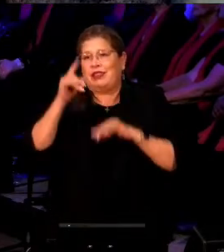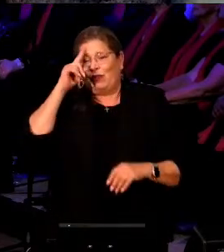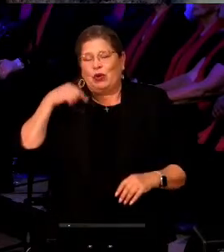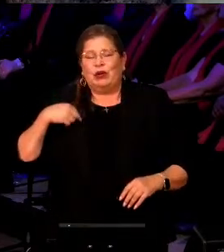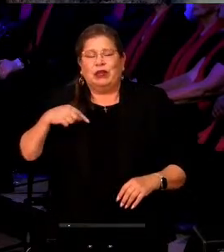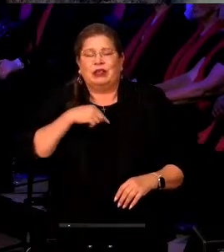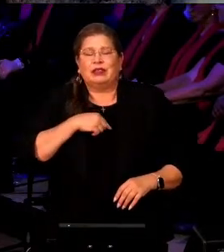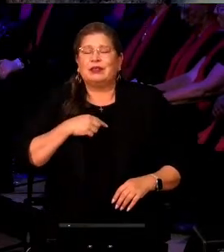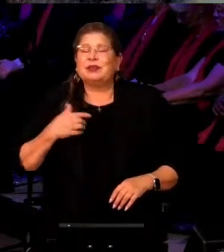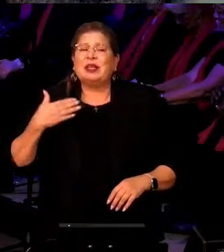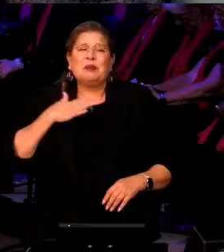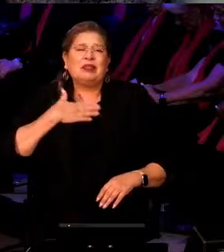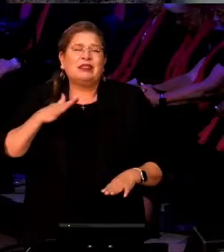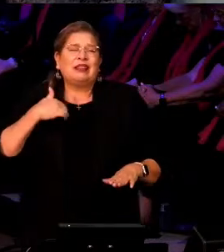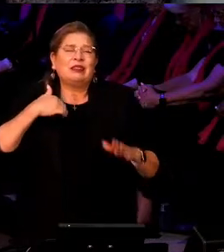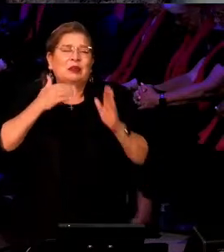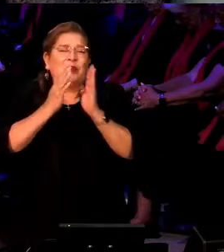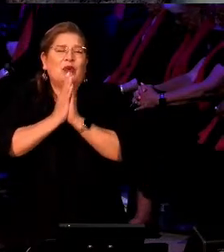you bow with me in prayer?